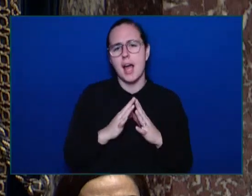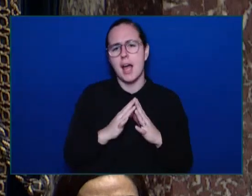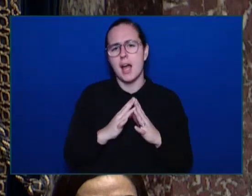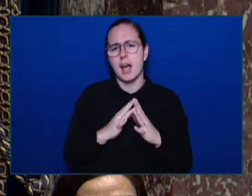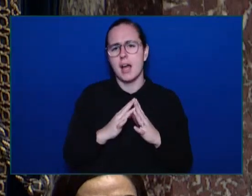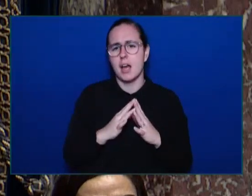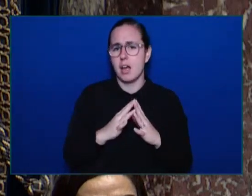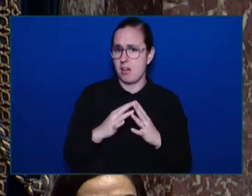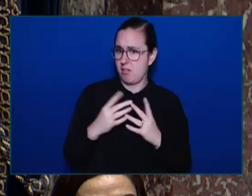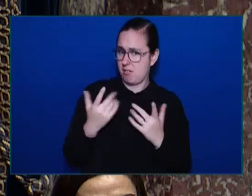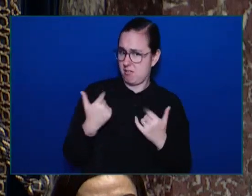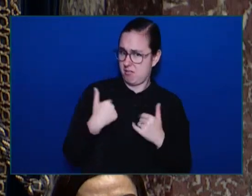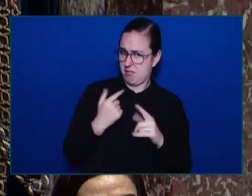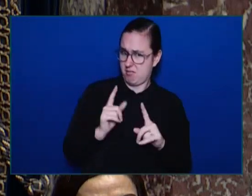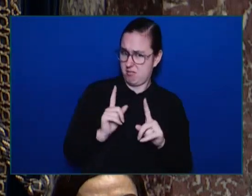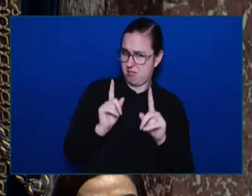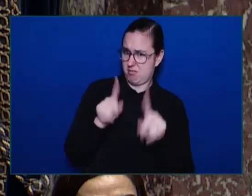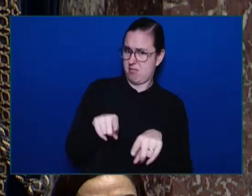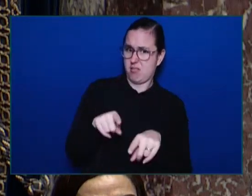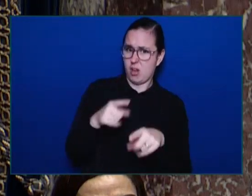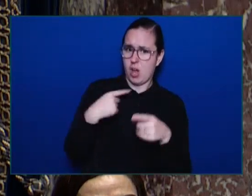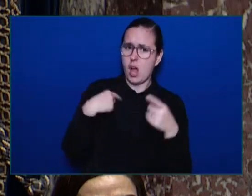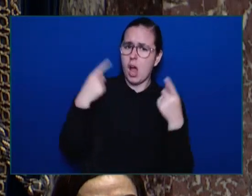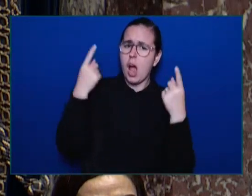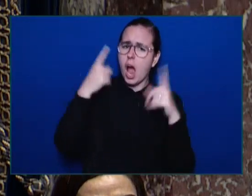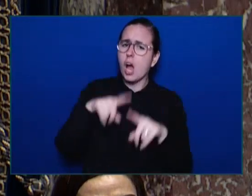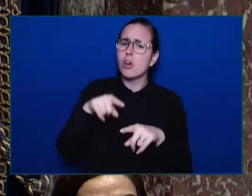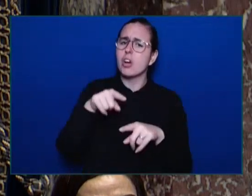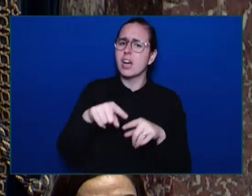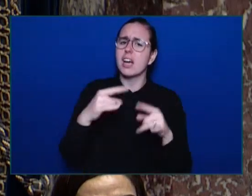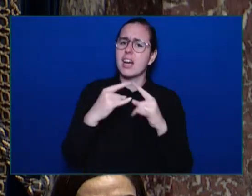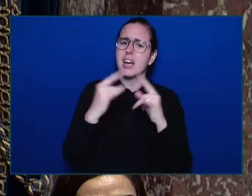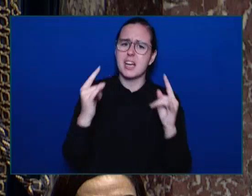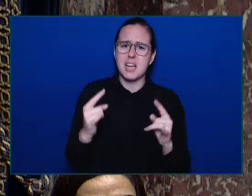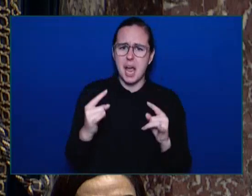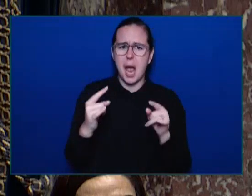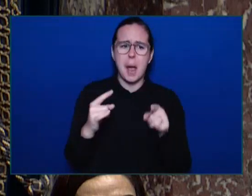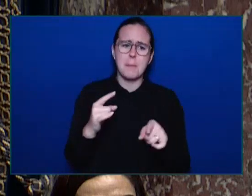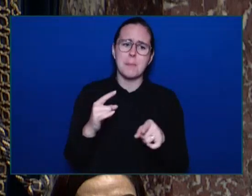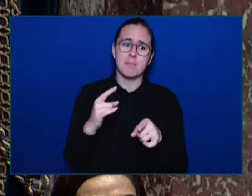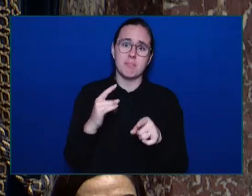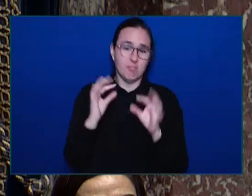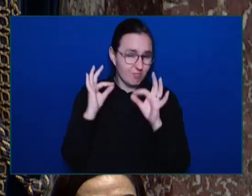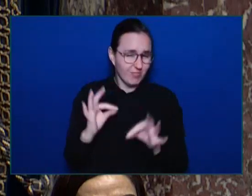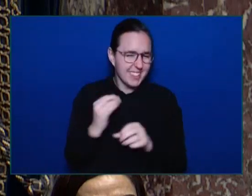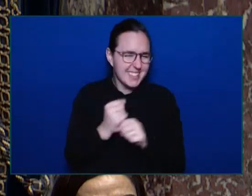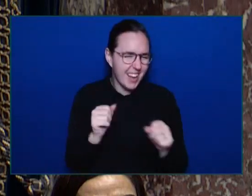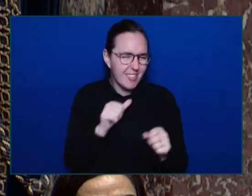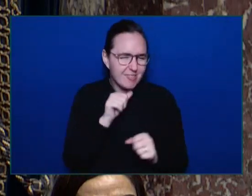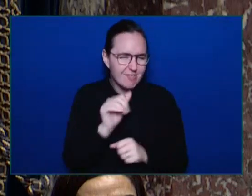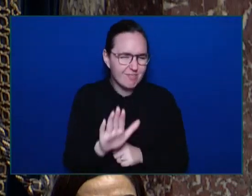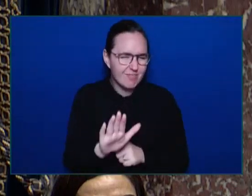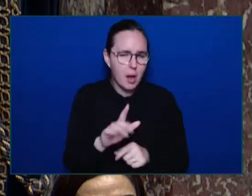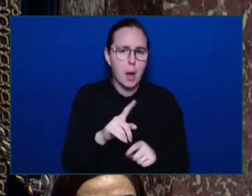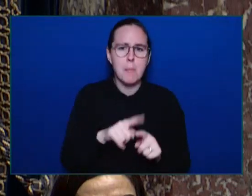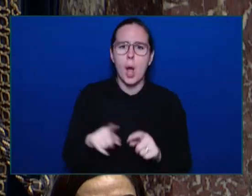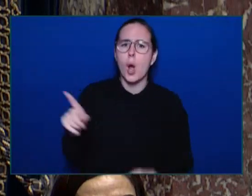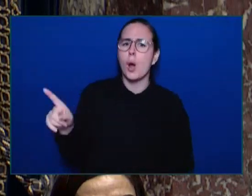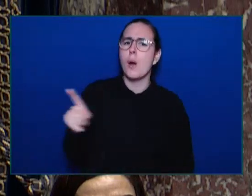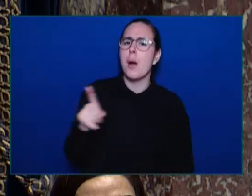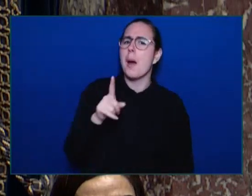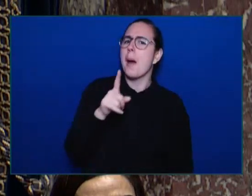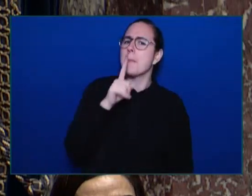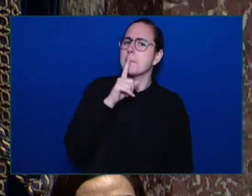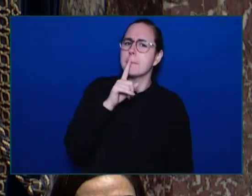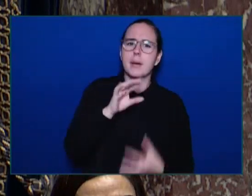encampment. But the Premier also hasn't mentioned the fires, the assaults, and the disgusting conditions at the SROs in the province, which